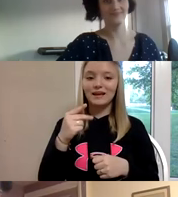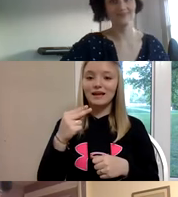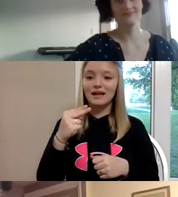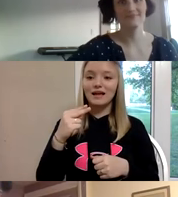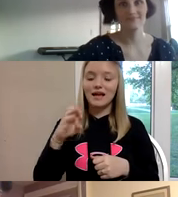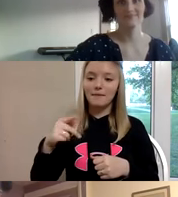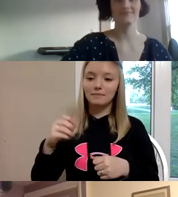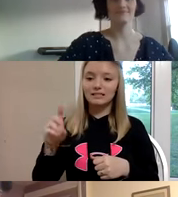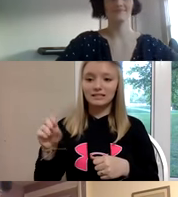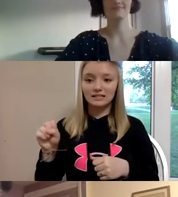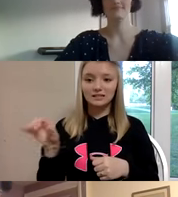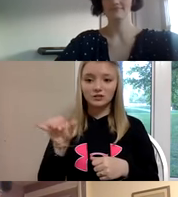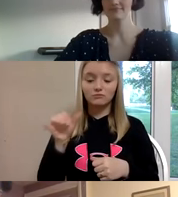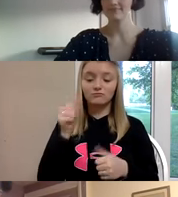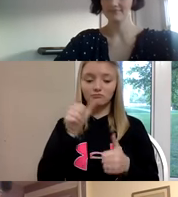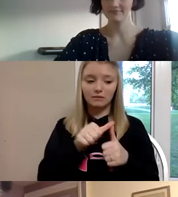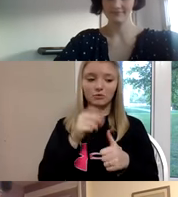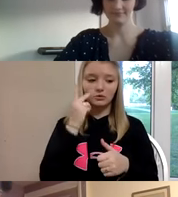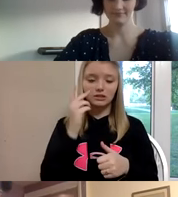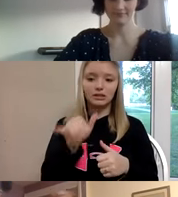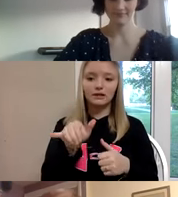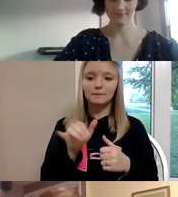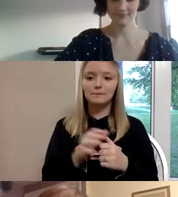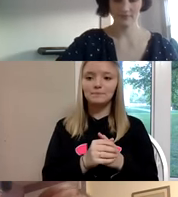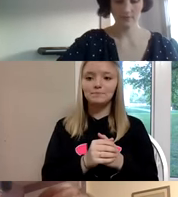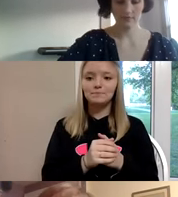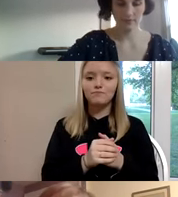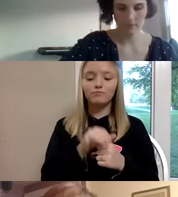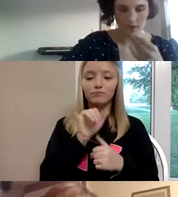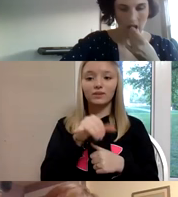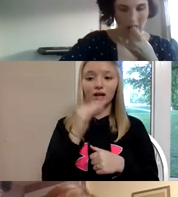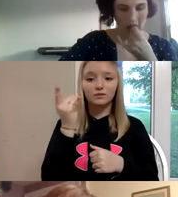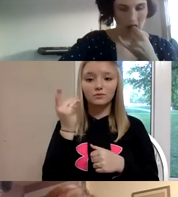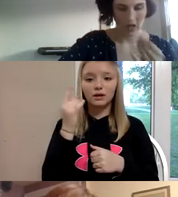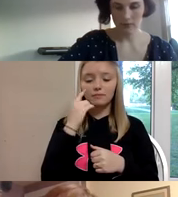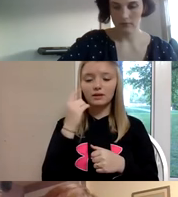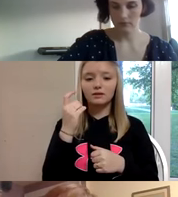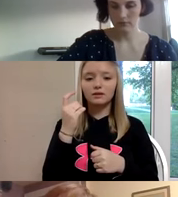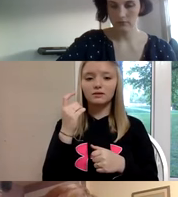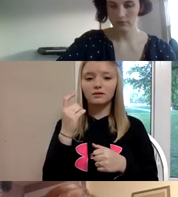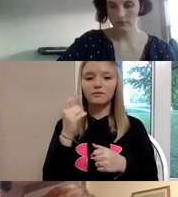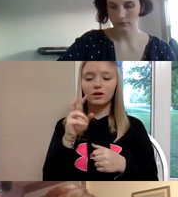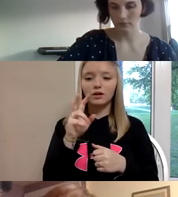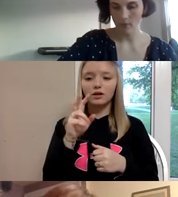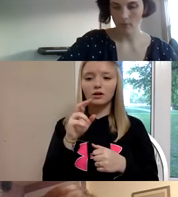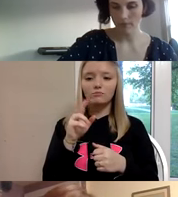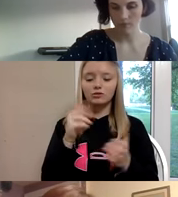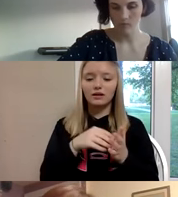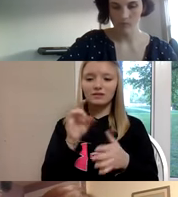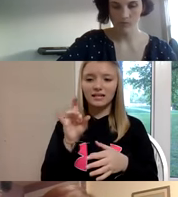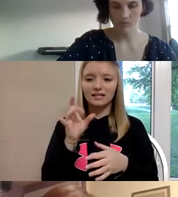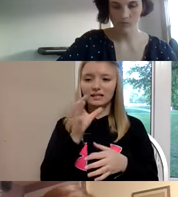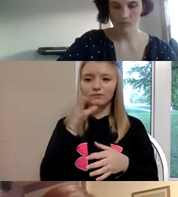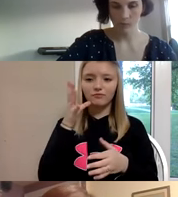stores. I remember seeing that. So that is why, because of the 2018 Farm Bill.